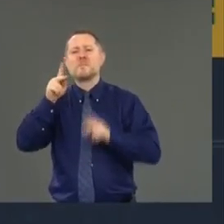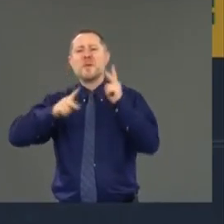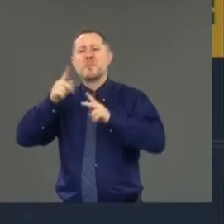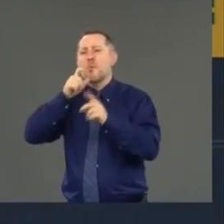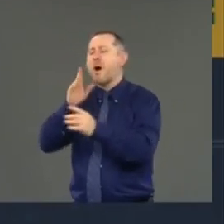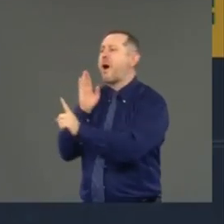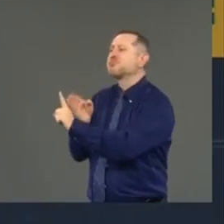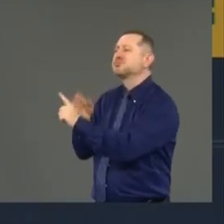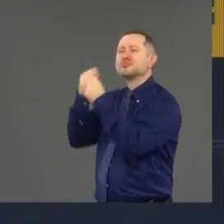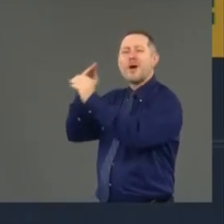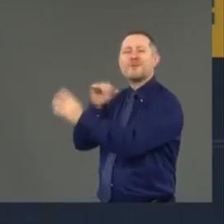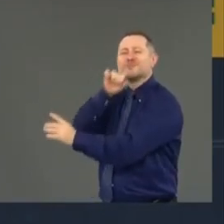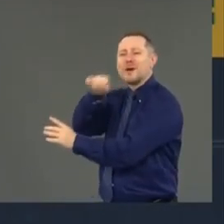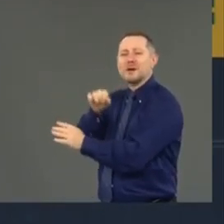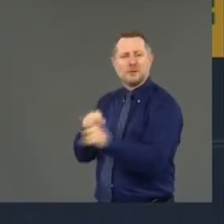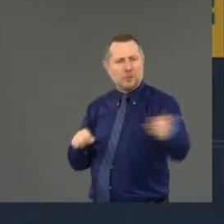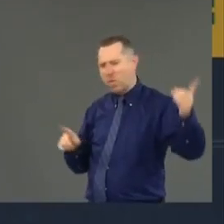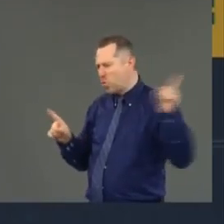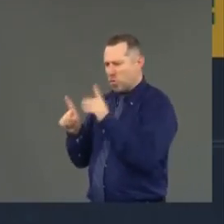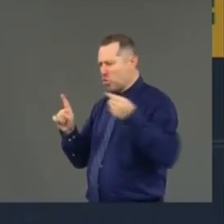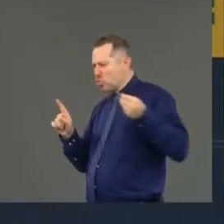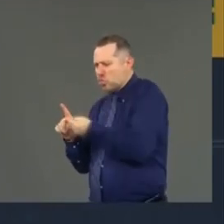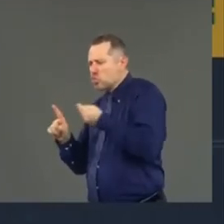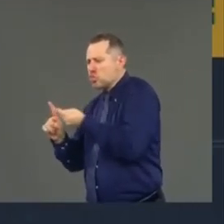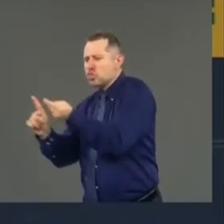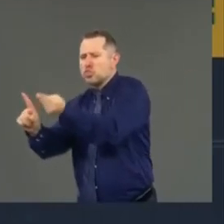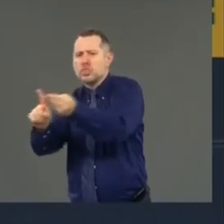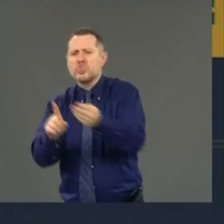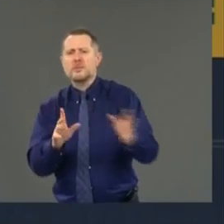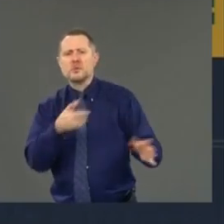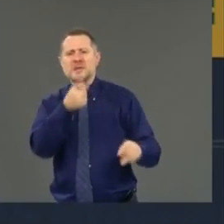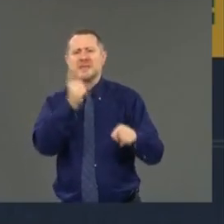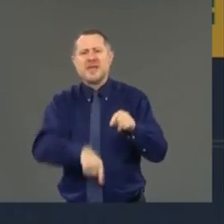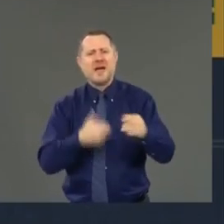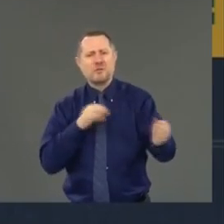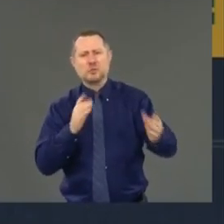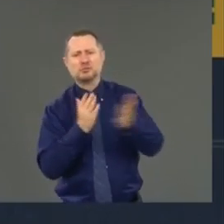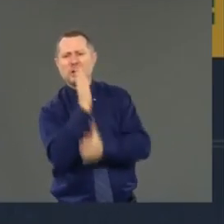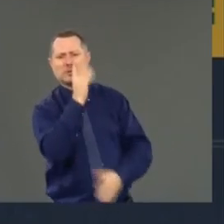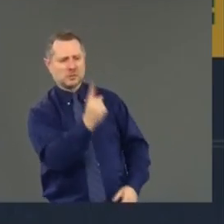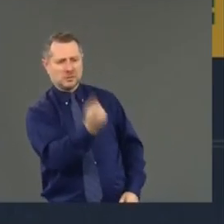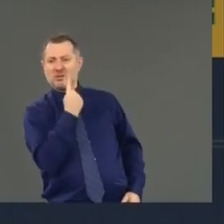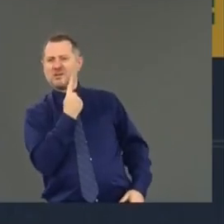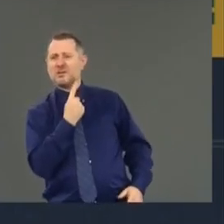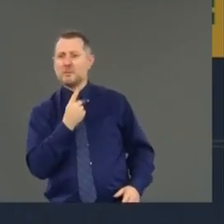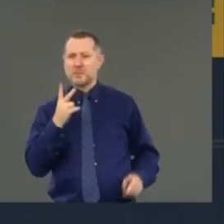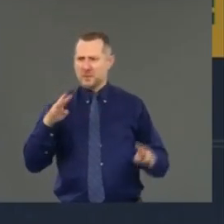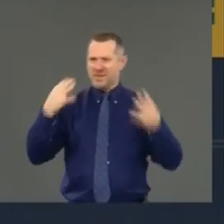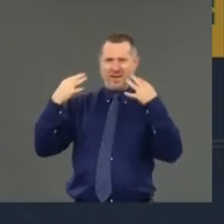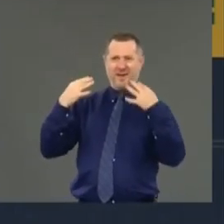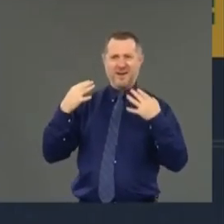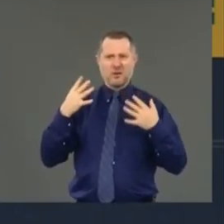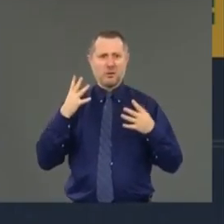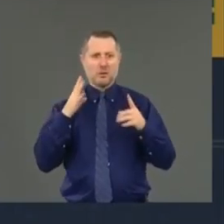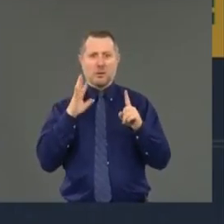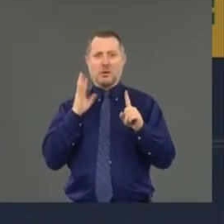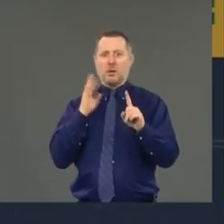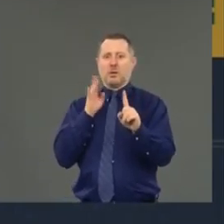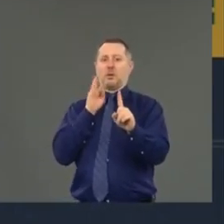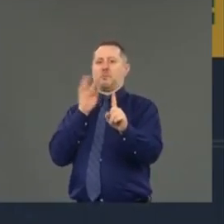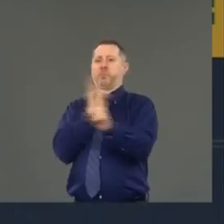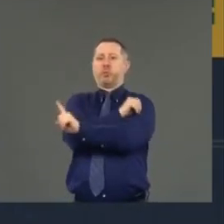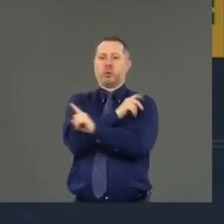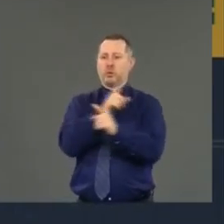right to walk into a store and cause all the other patrons to run out because you're wearing a mask. Not wearing a mask. You don't have that